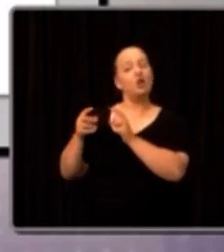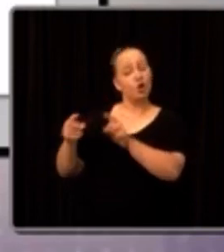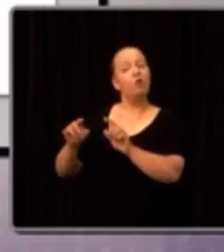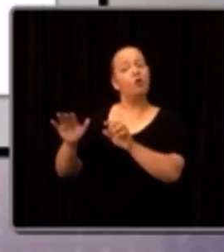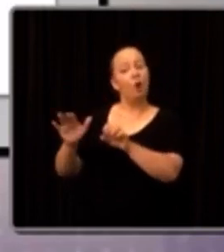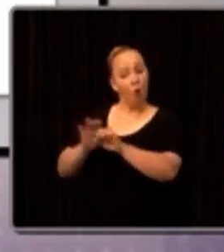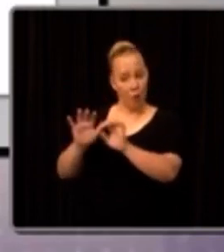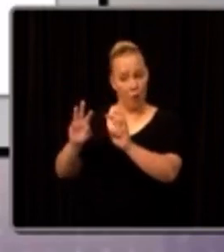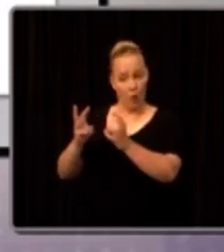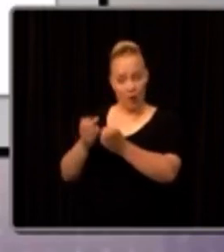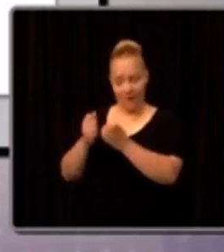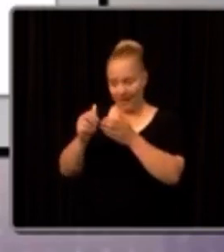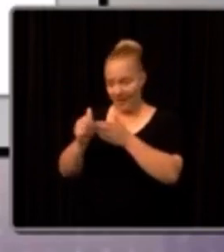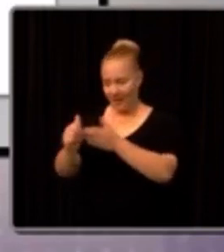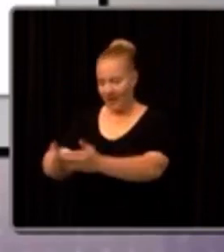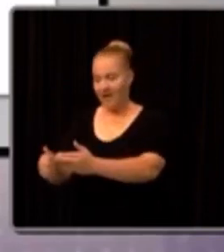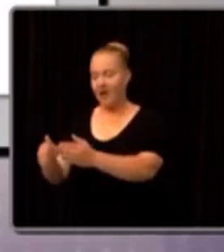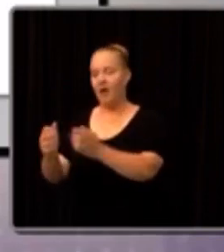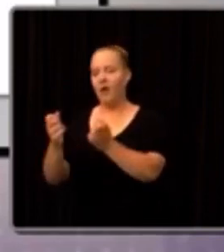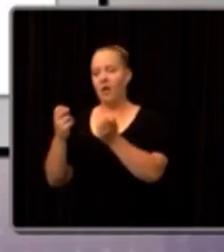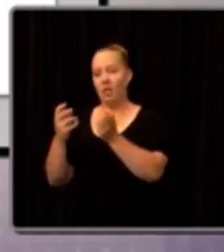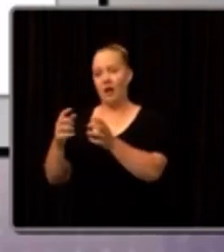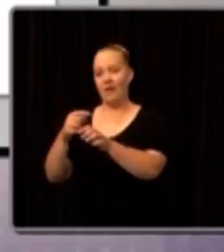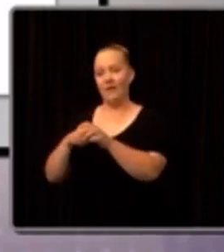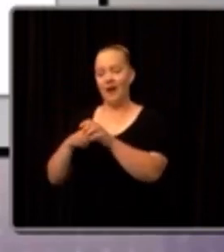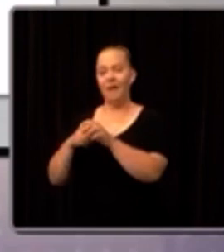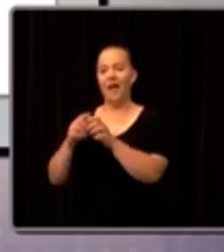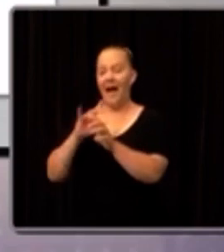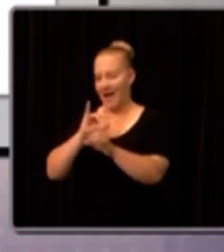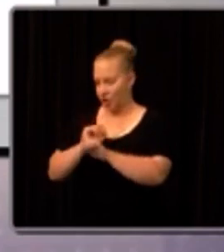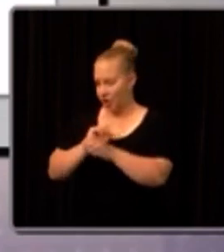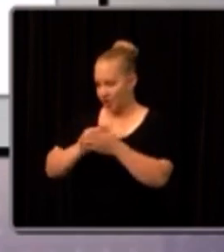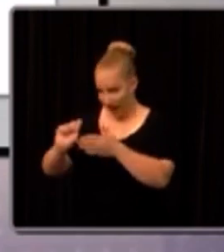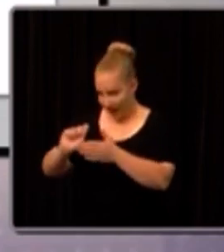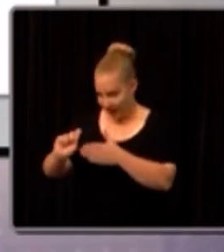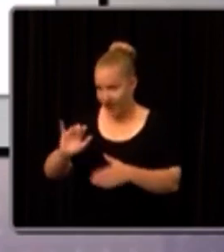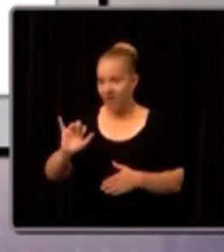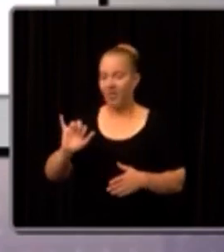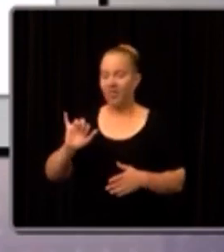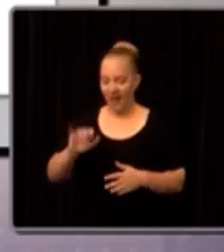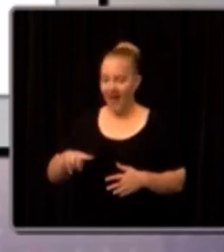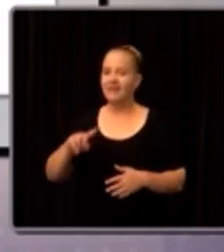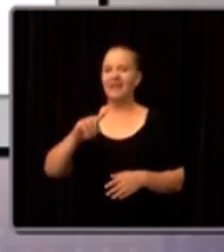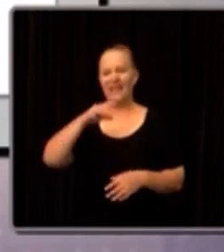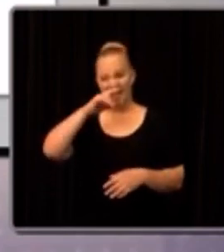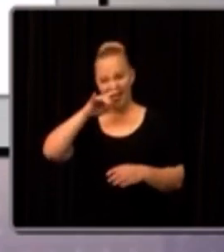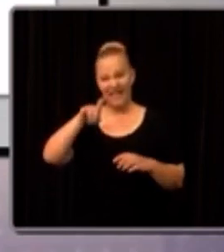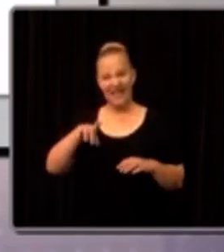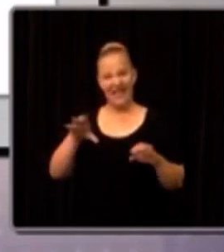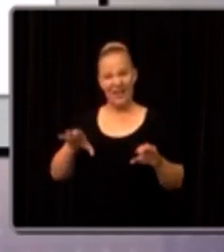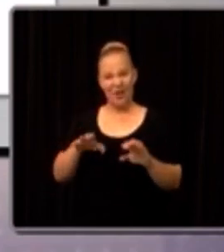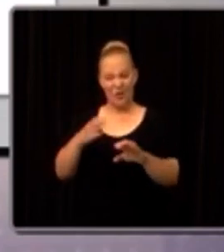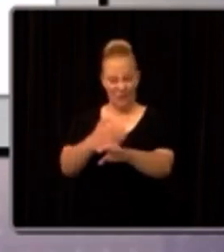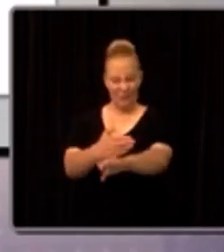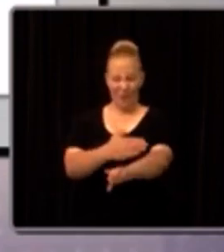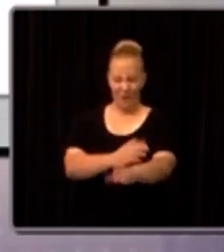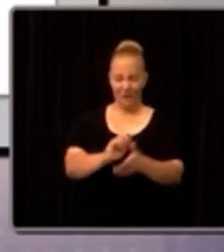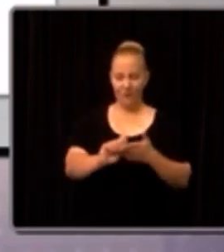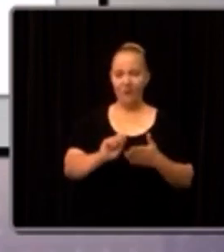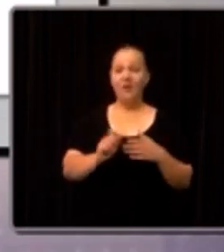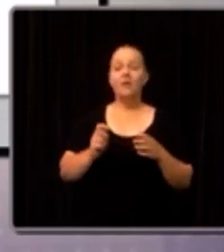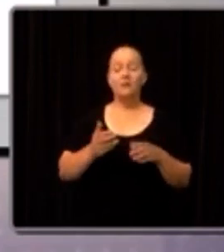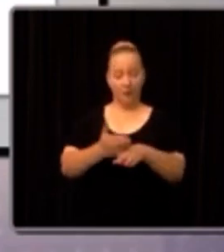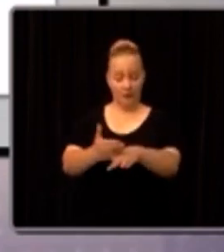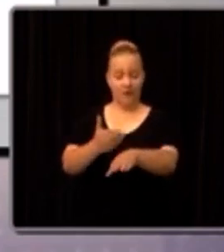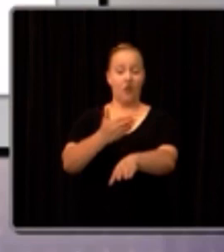leads to an abundance of time spent actually writing. And I mean, that's what our kids need to be doing to improve, is increase their